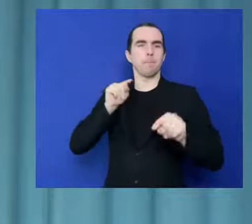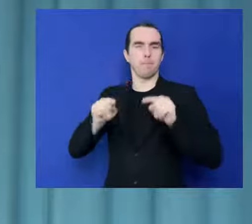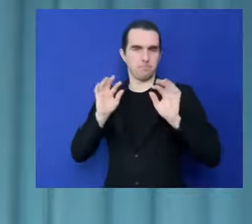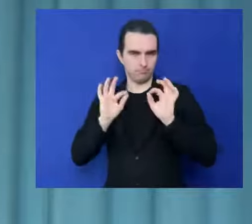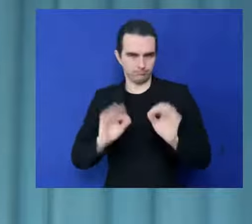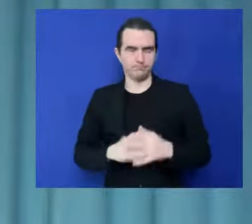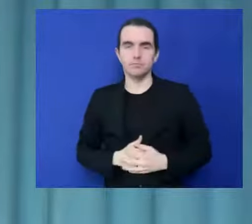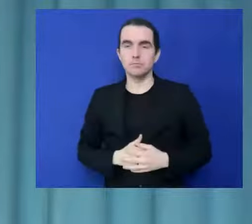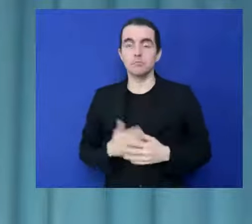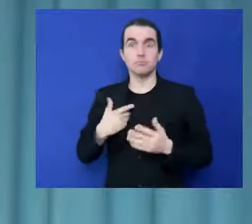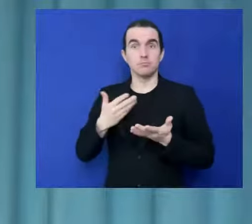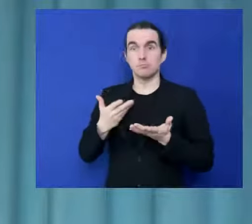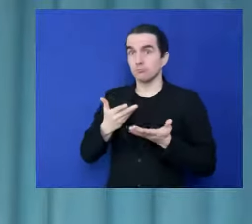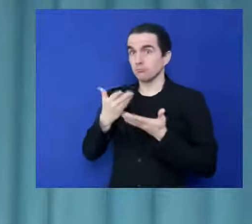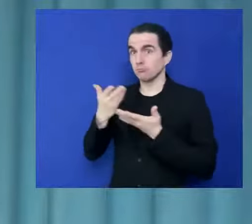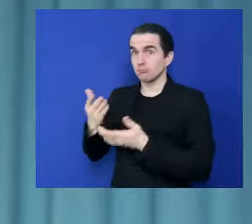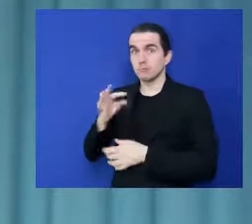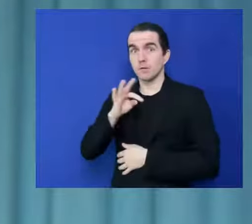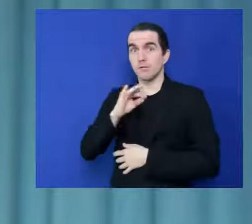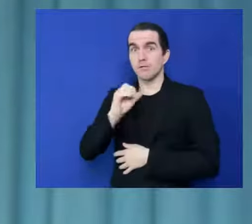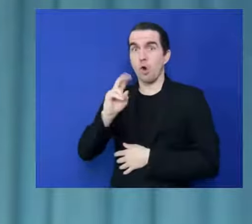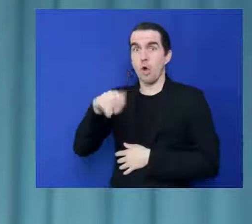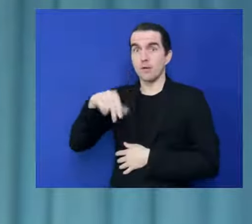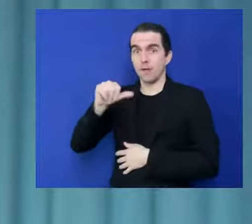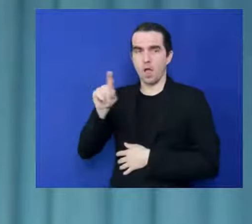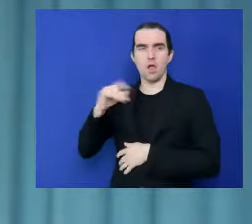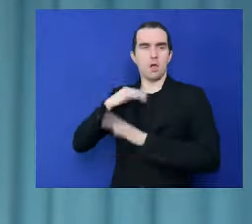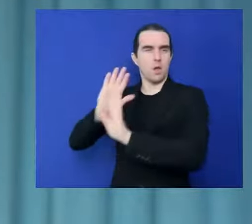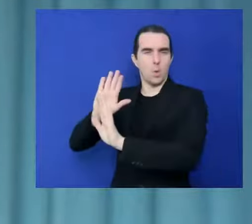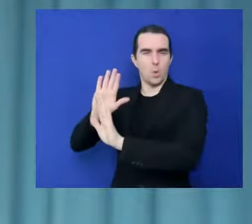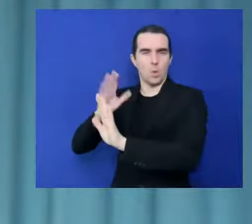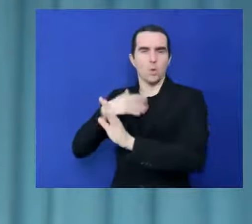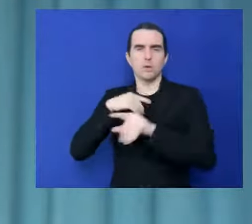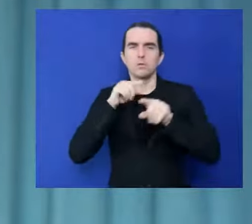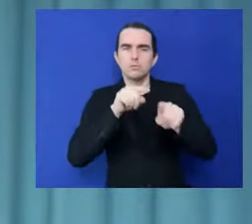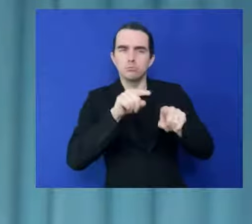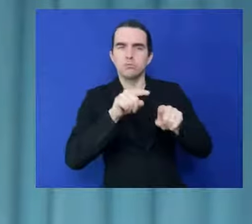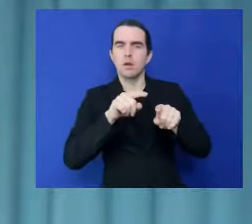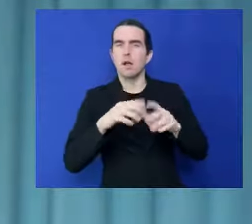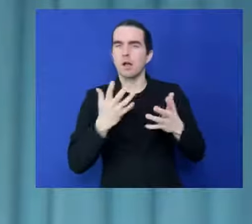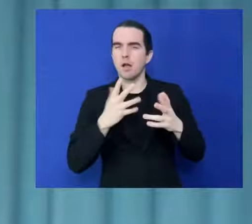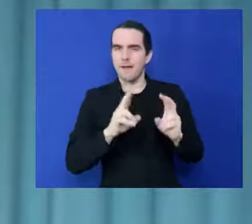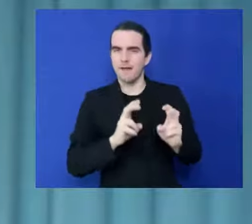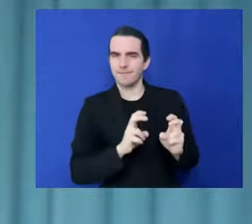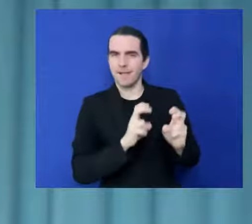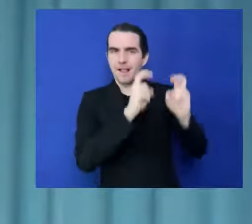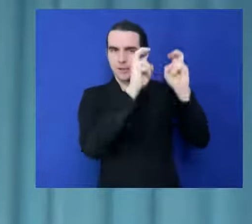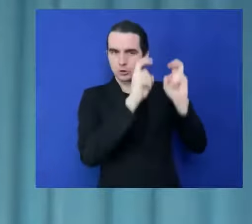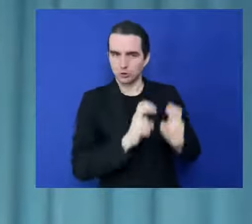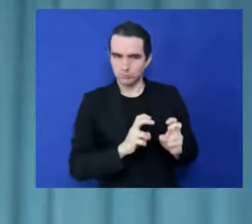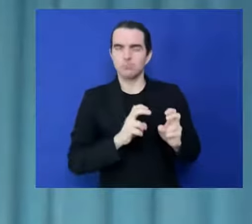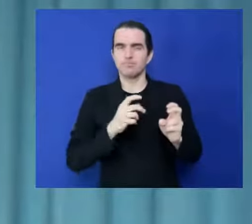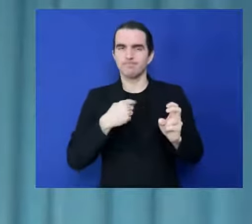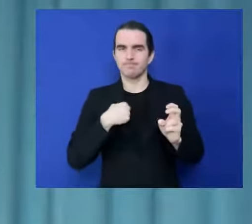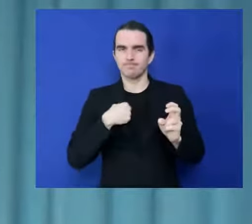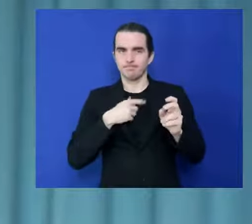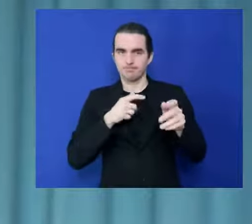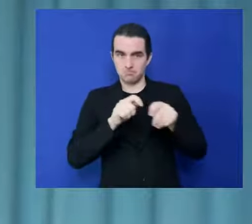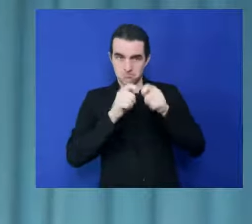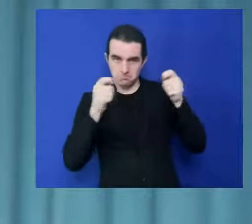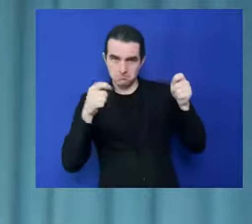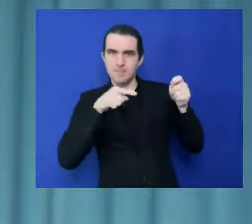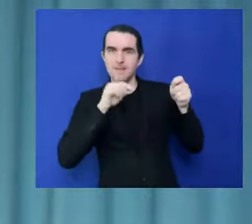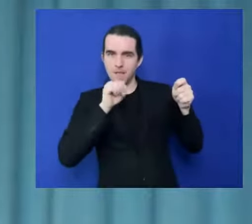building a sensor for older elevators who are not connected to the internet. And this is data which you can both use. And I think this is